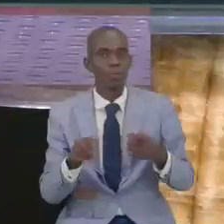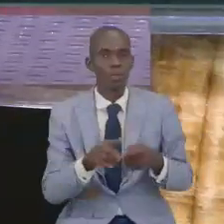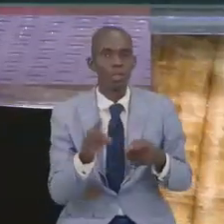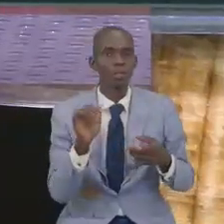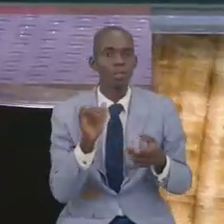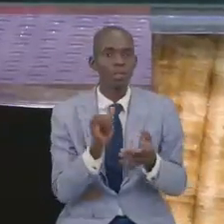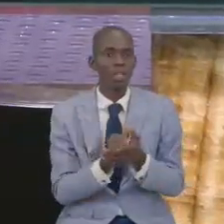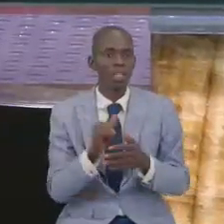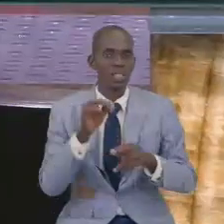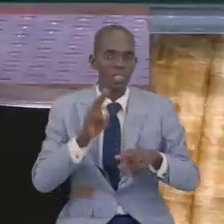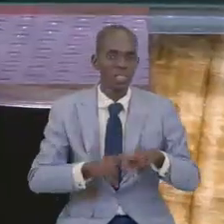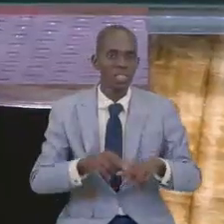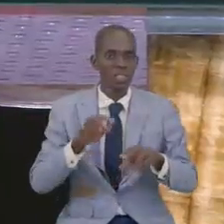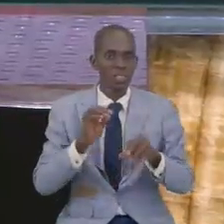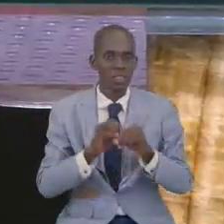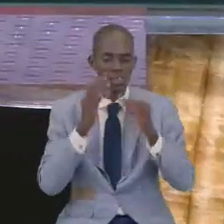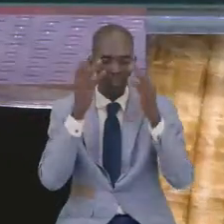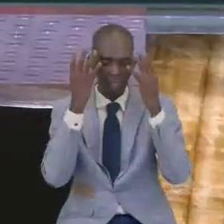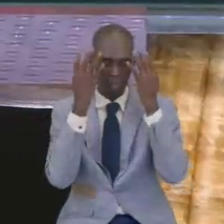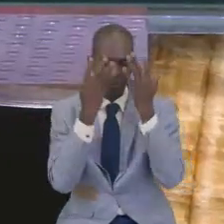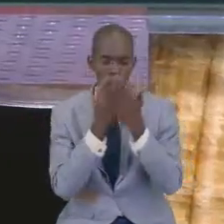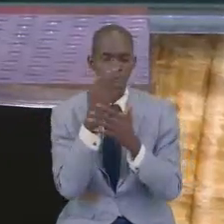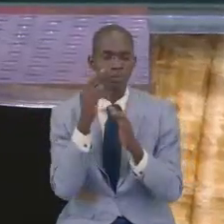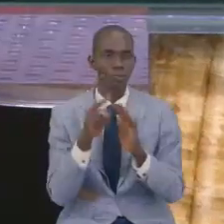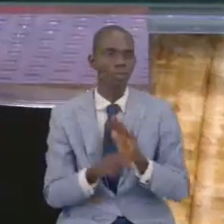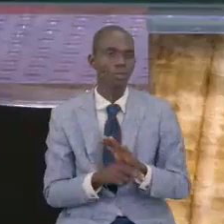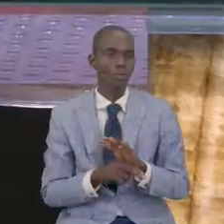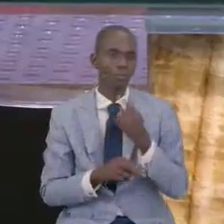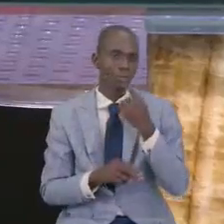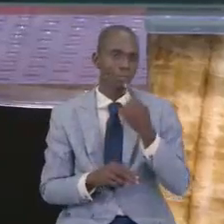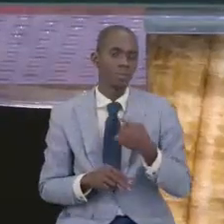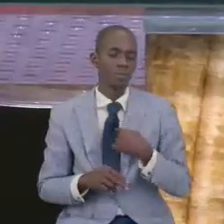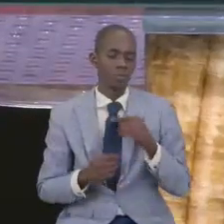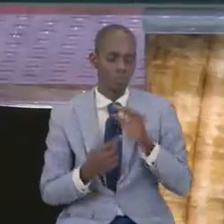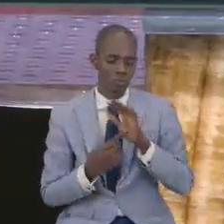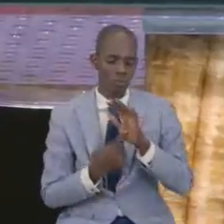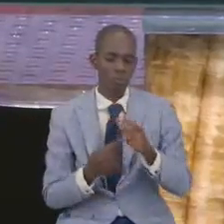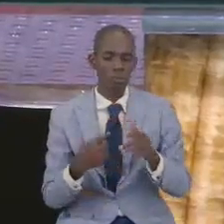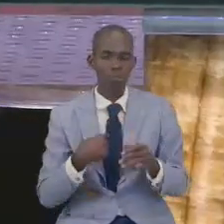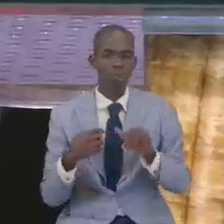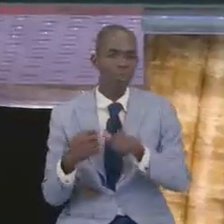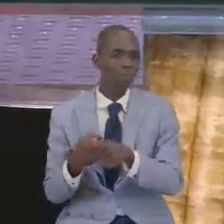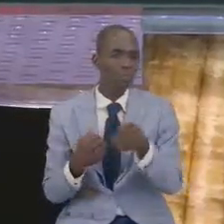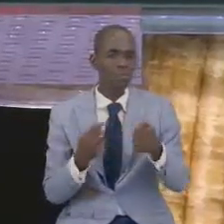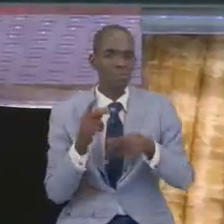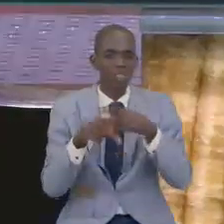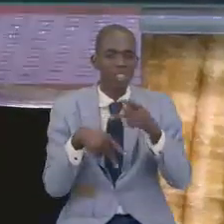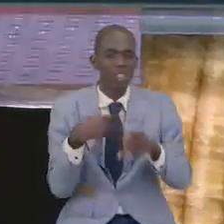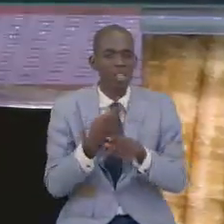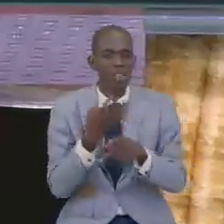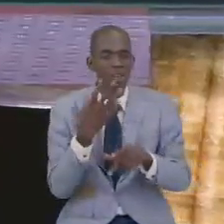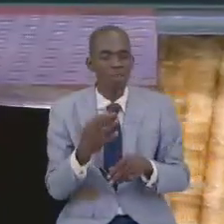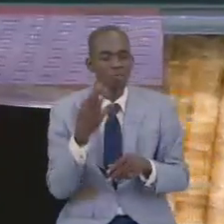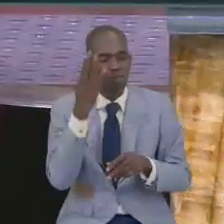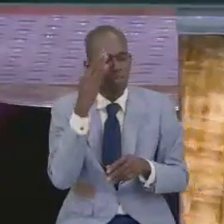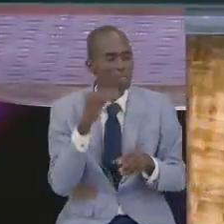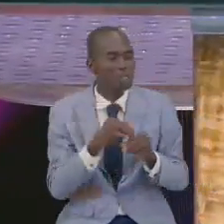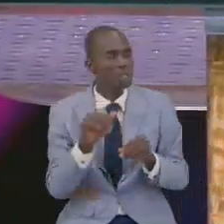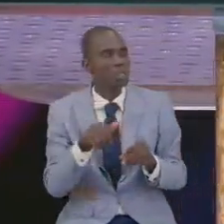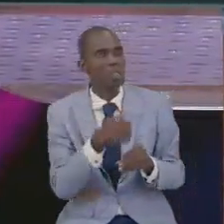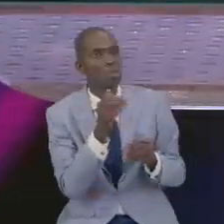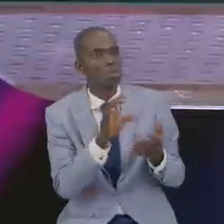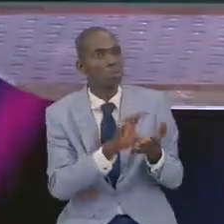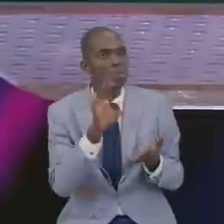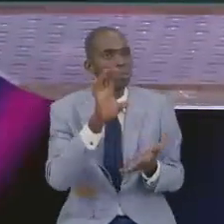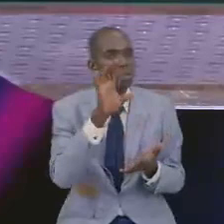them that see in darkness. Tell me, show me any kind of knowledge in any college, any kind of